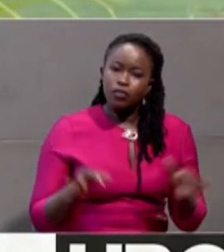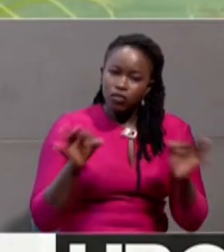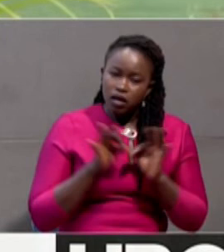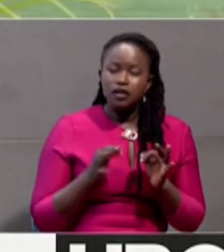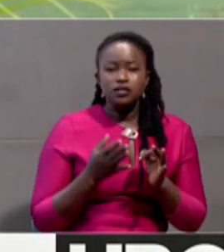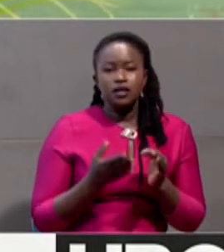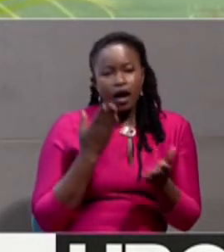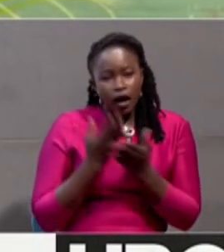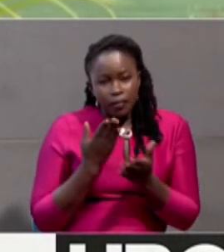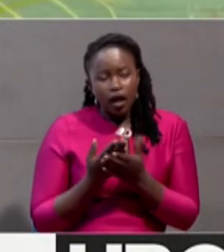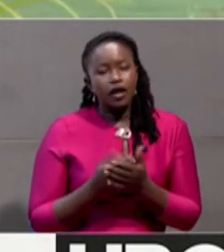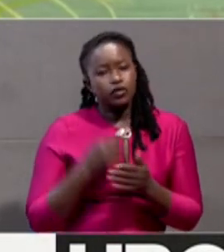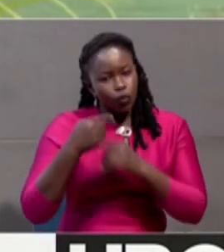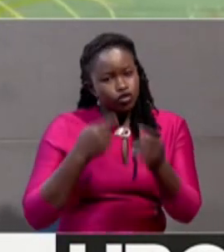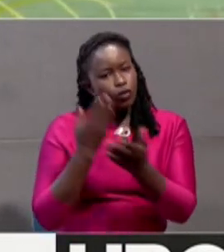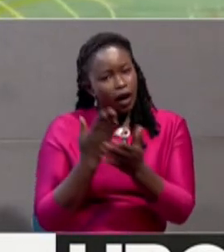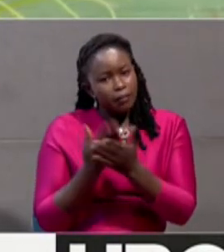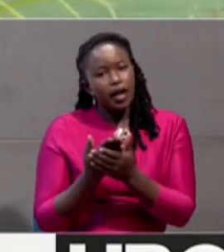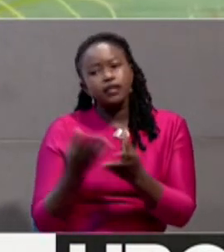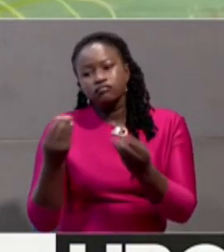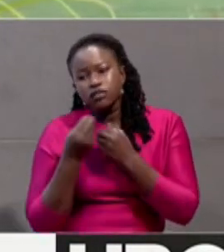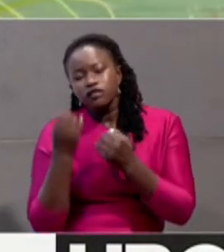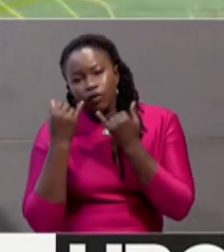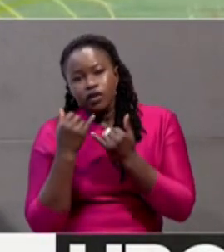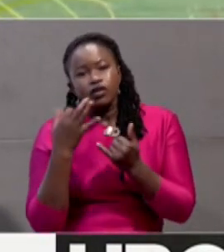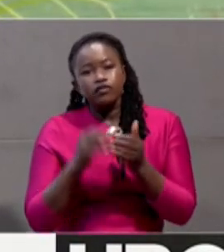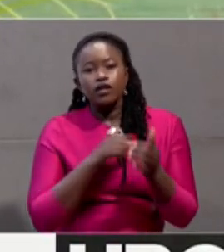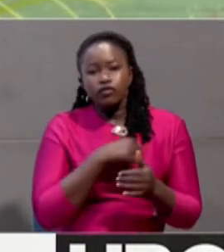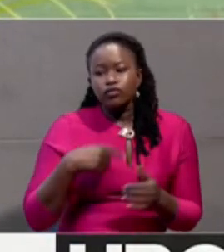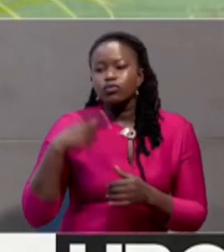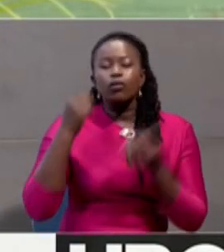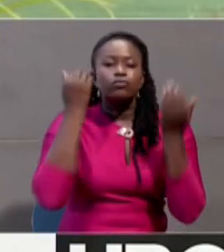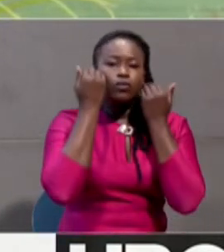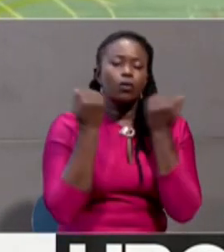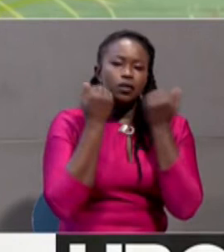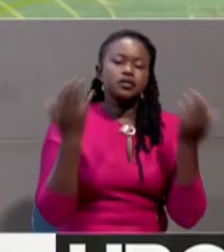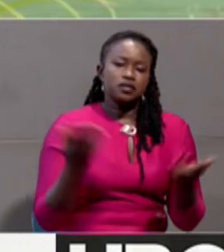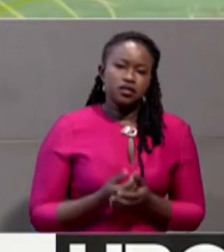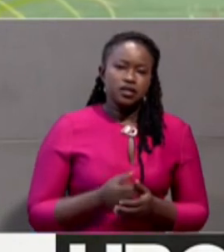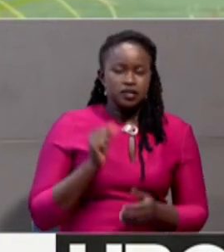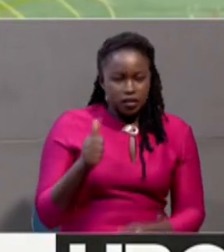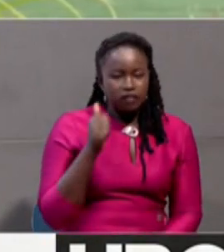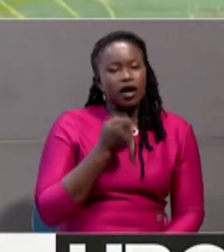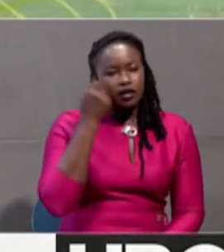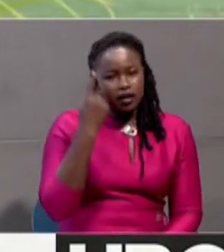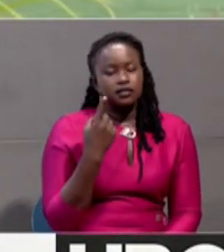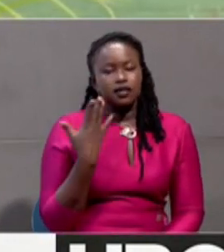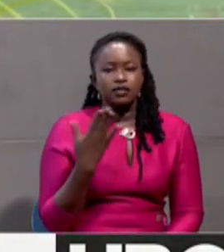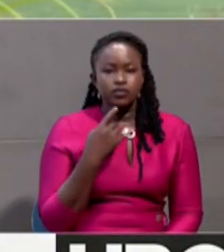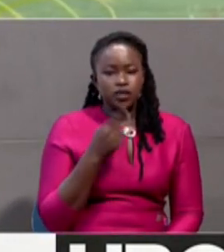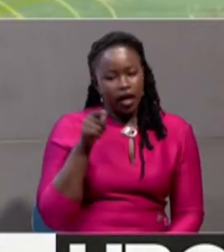information. Let's keep on applying. You apply, they refuse you to them. Then after some time, they learn that actually, you see, this is the culture